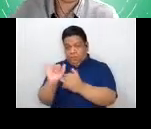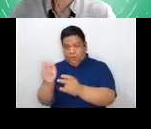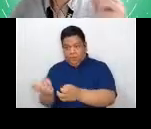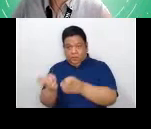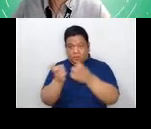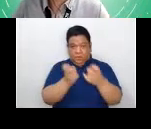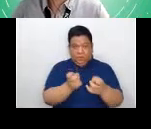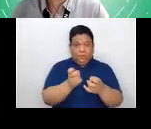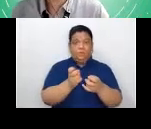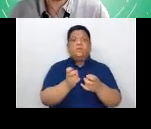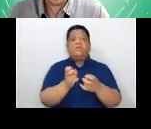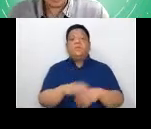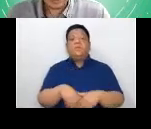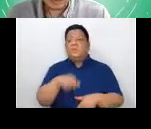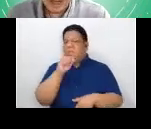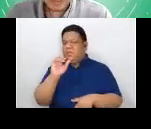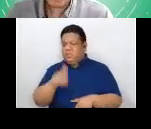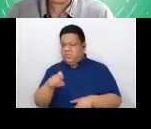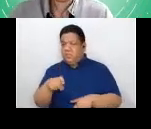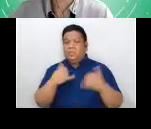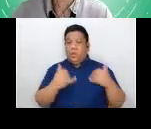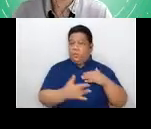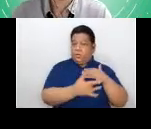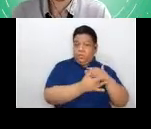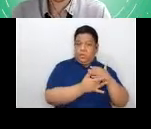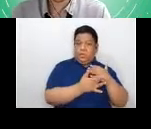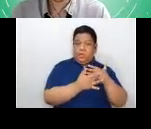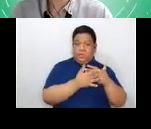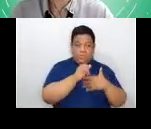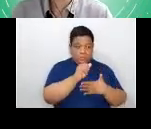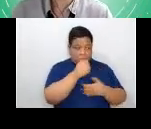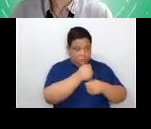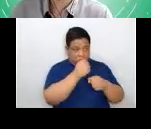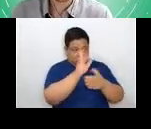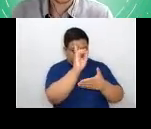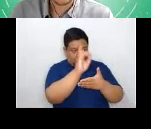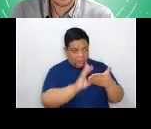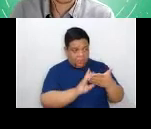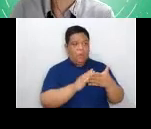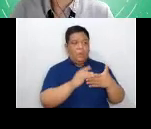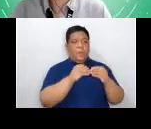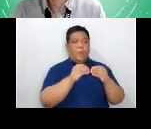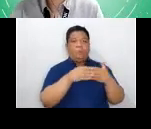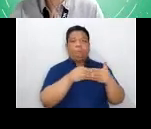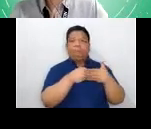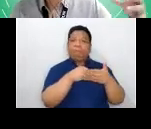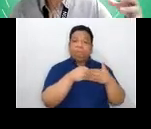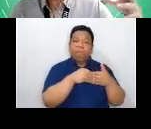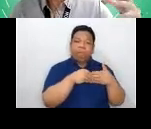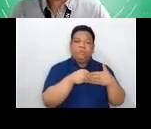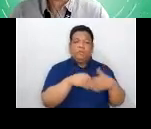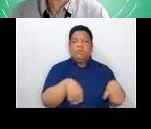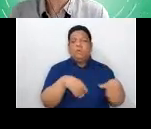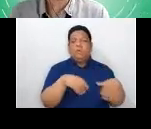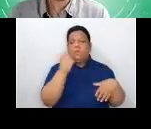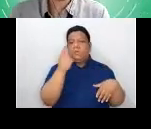hand, digital technology allows us to create custom designs that are more fluid. And what do I mean by fluid? If